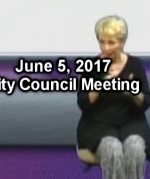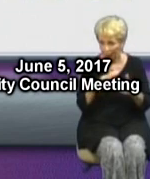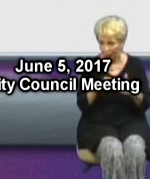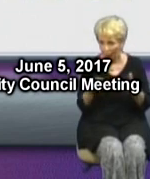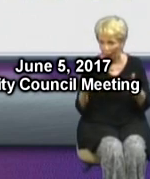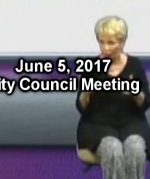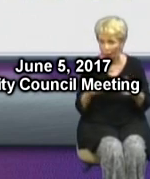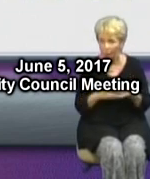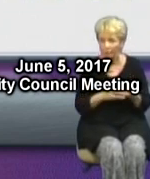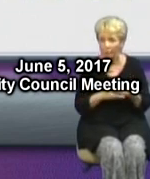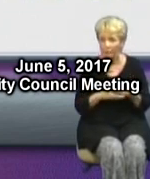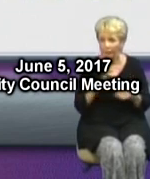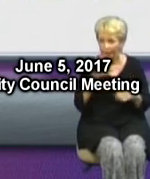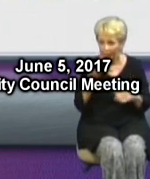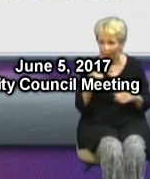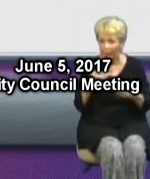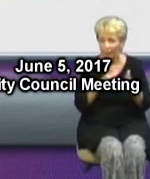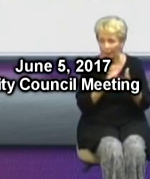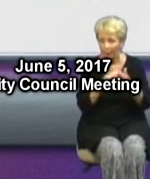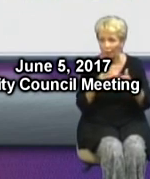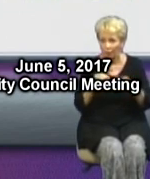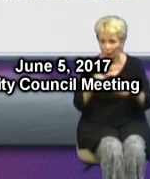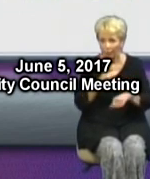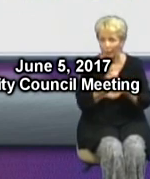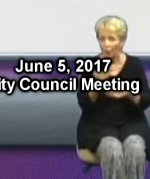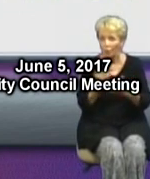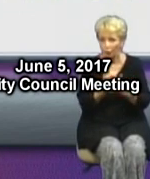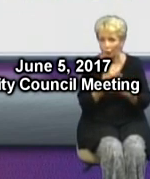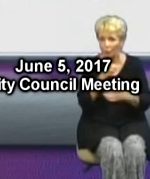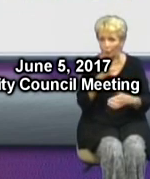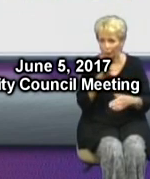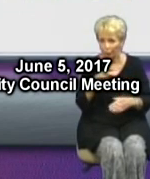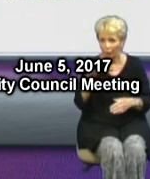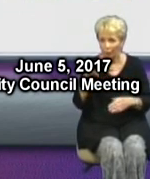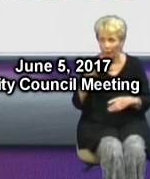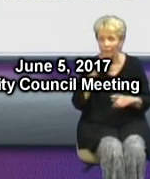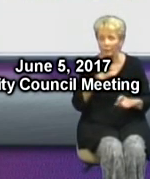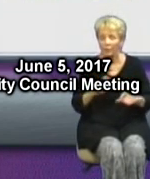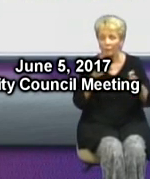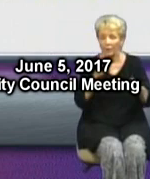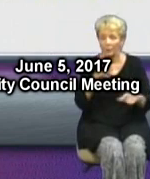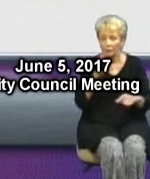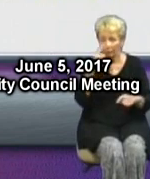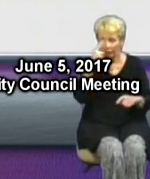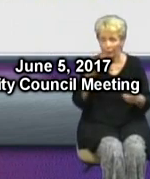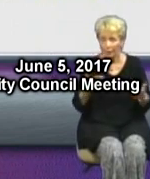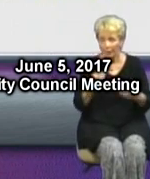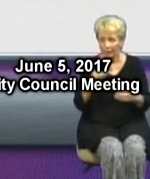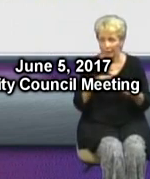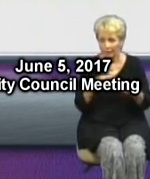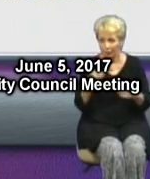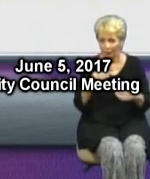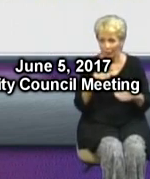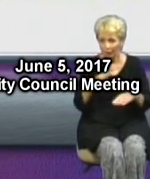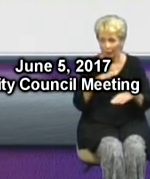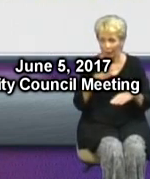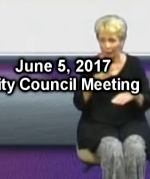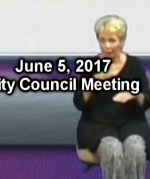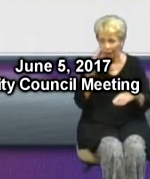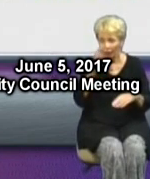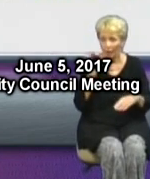million. $80 million to build a new sewer plant to provide sewer to the city of Morganton and our